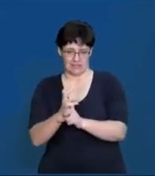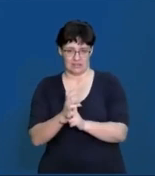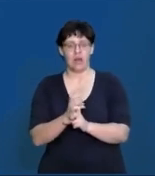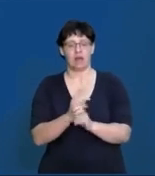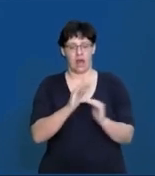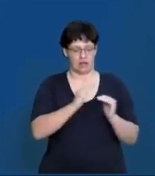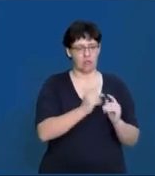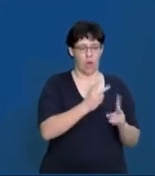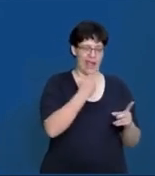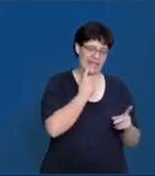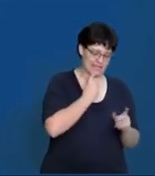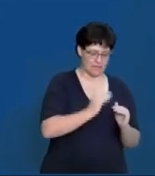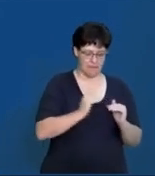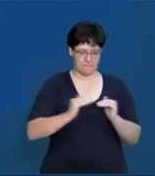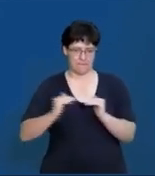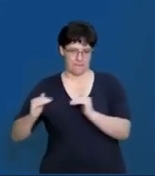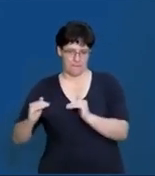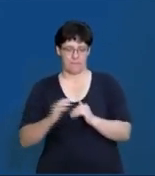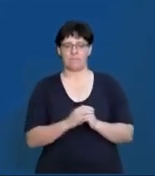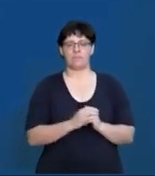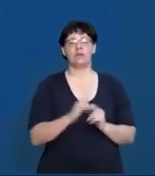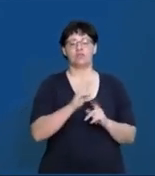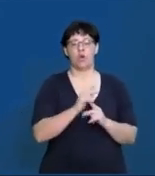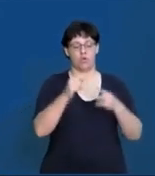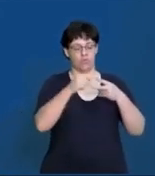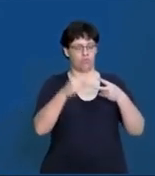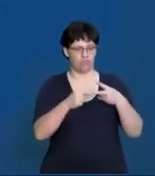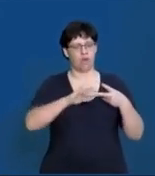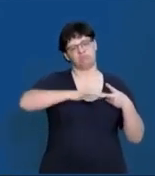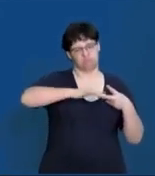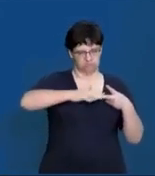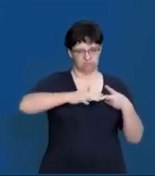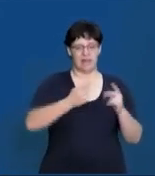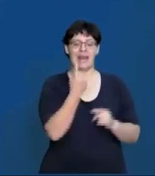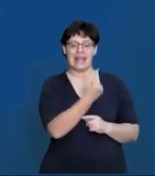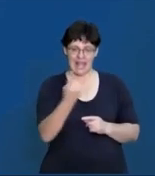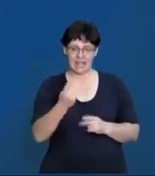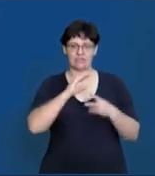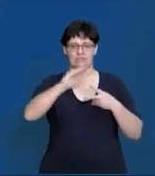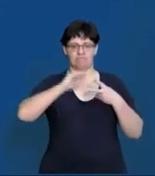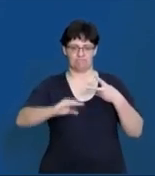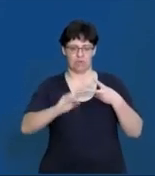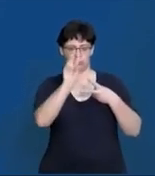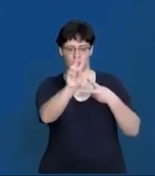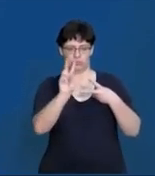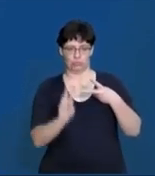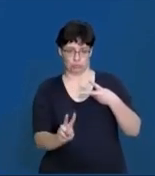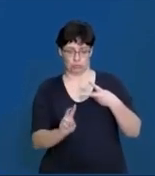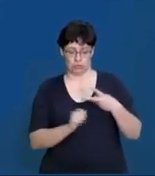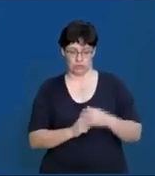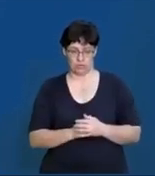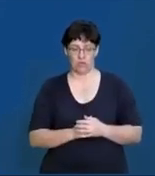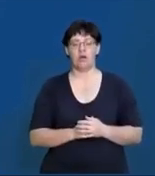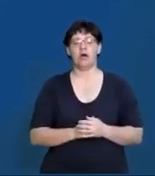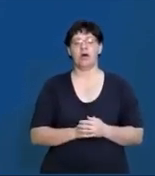to difficult. Again, there is scaffolding there. Right? The next two questions are moderate and each is allocated 2